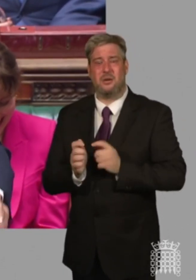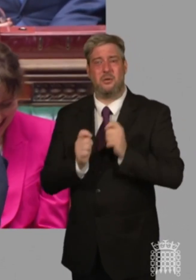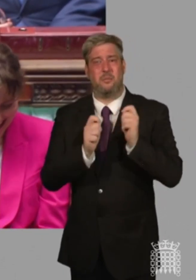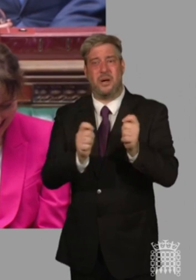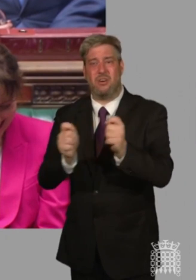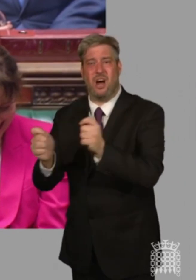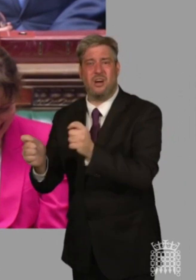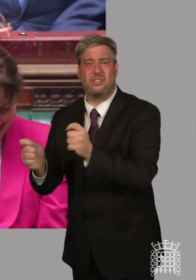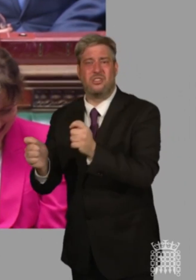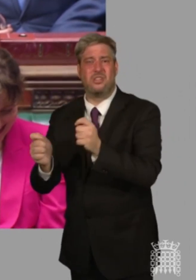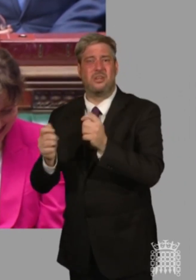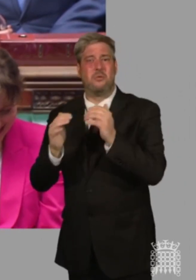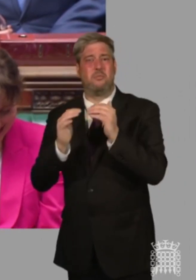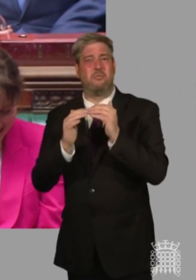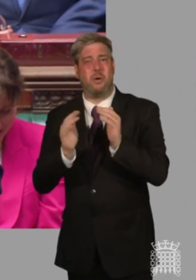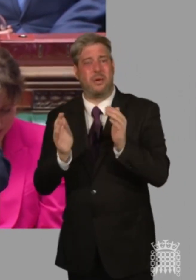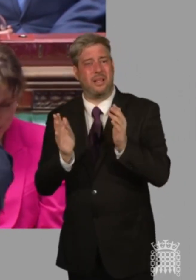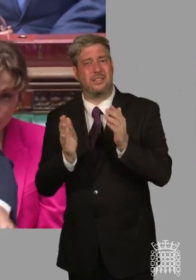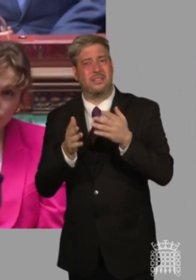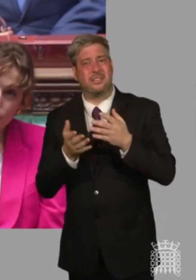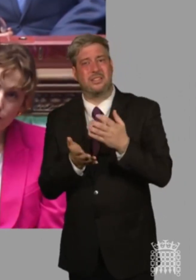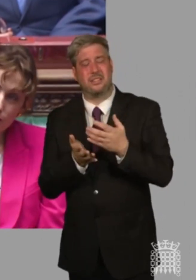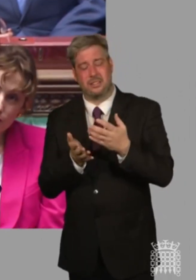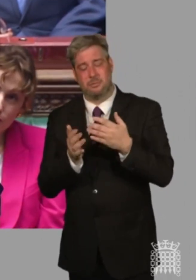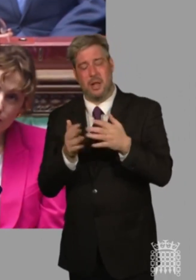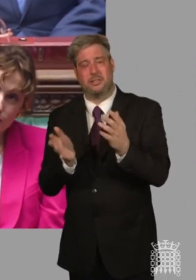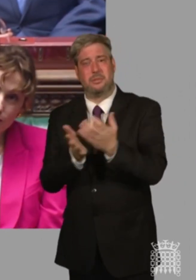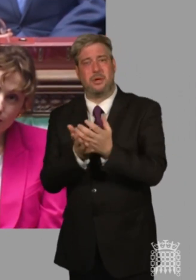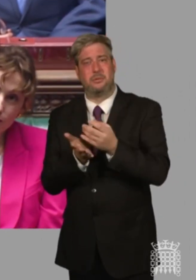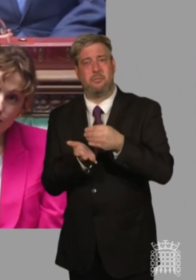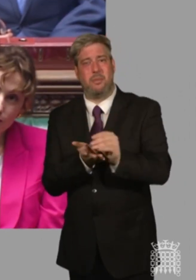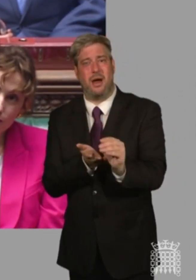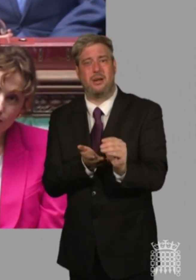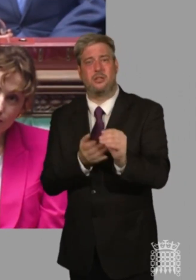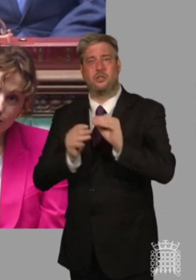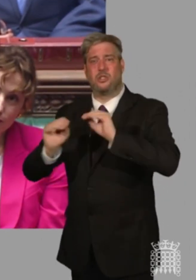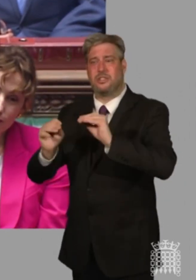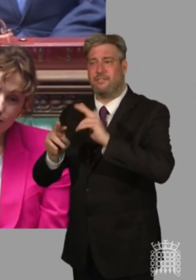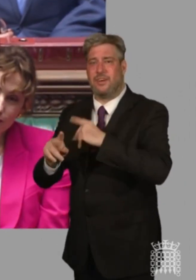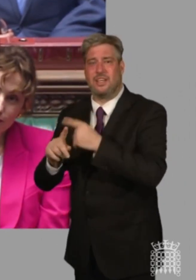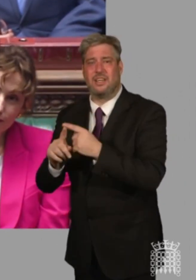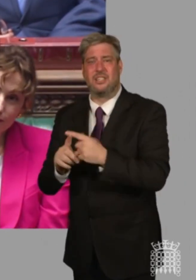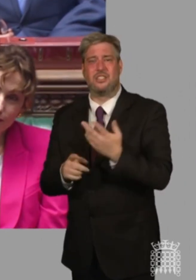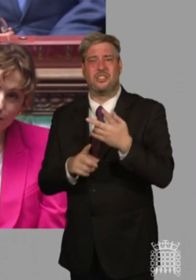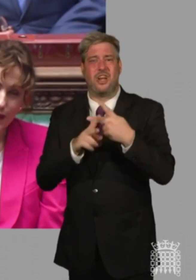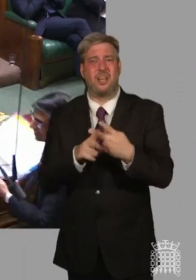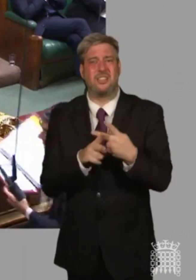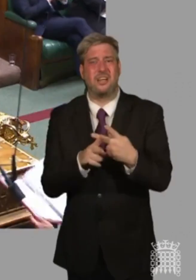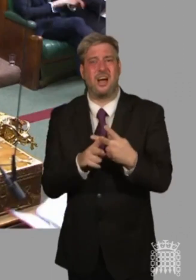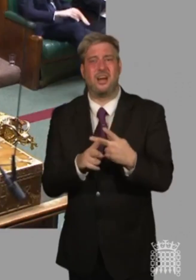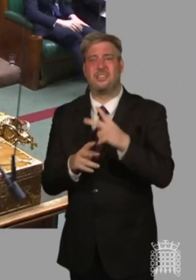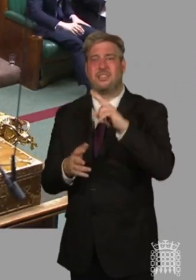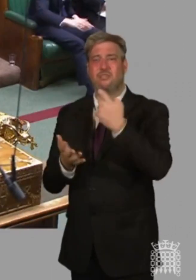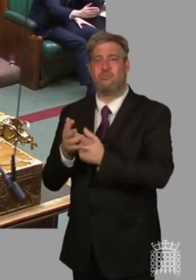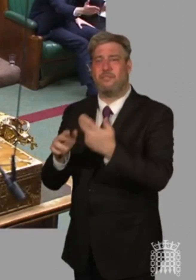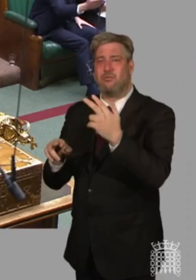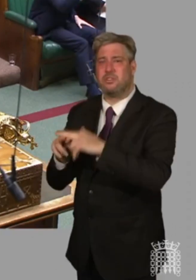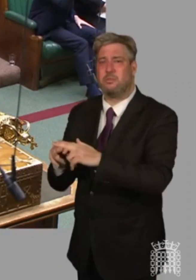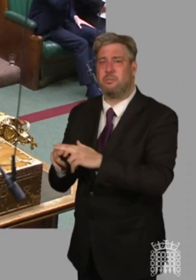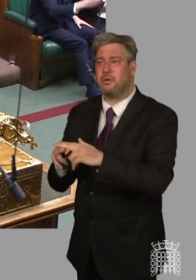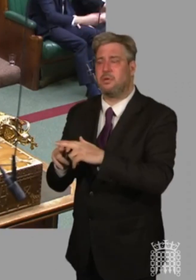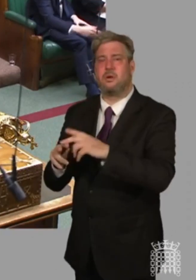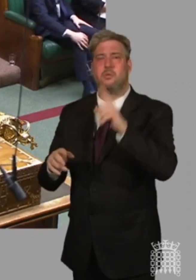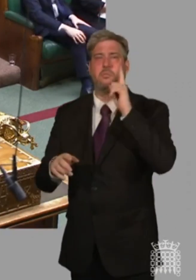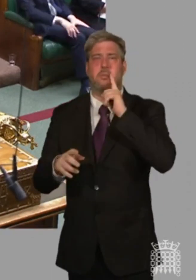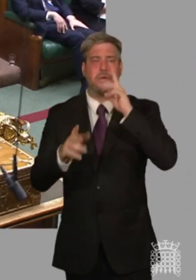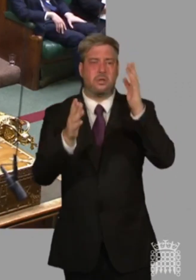goes on, but the theme is the same, Mr. Speaker. It's empty words, broken promises, and absolutely no plan. Keir